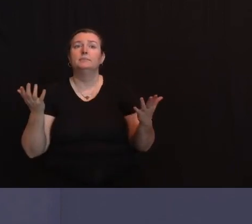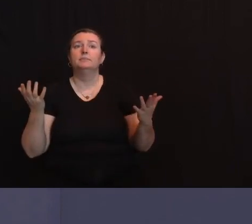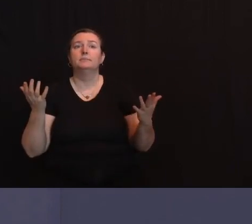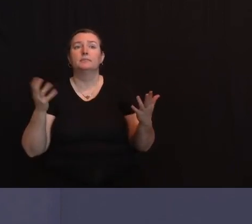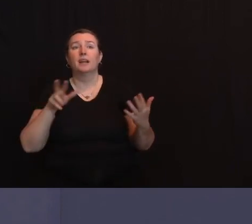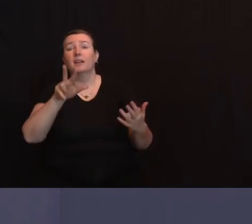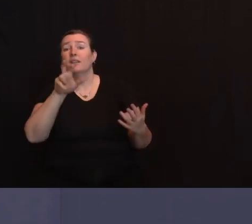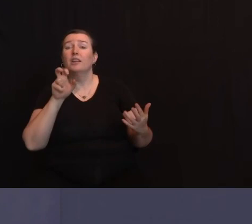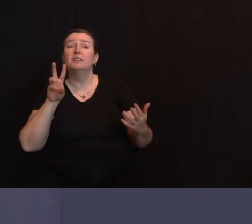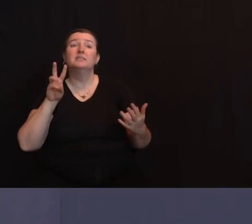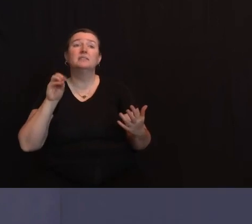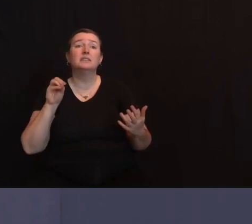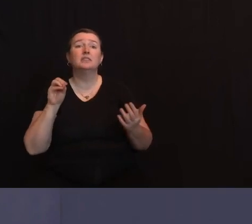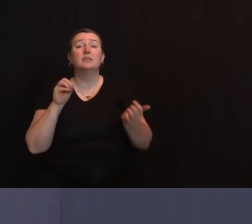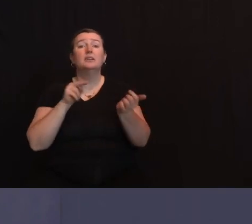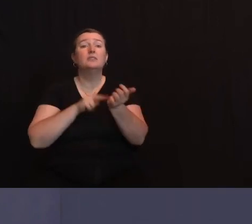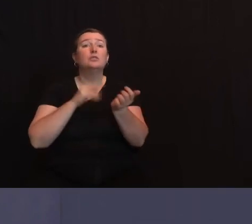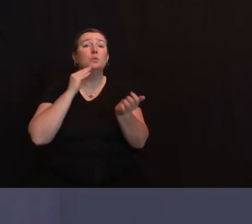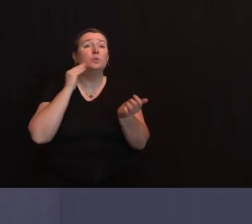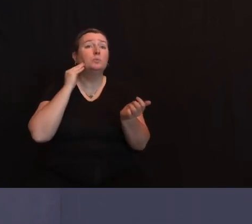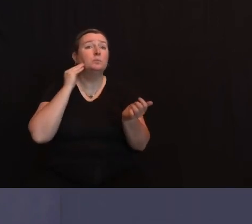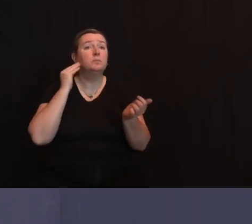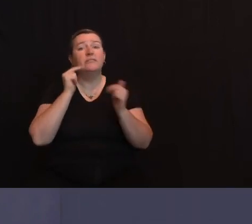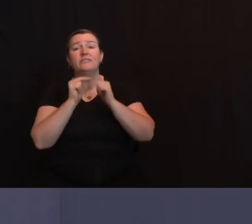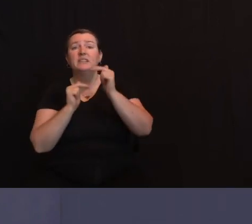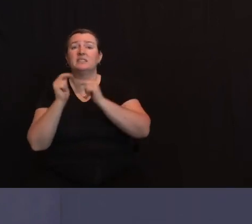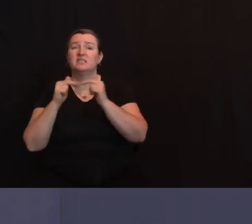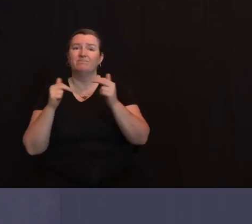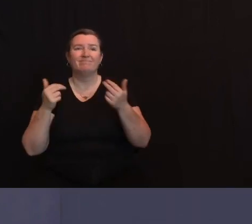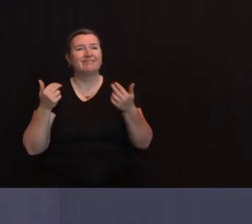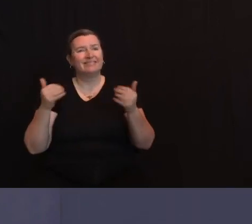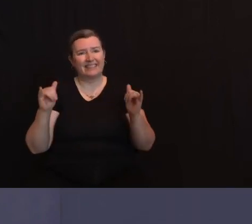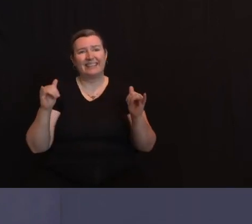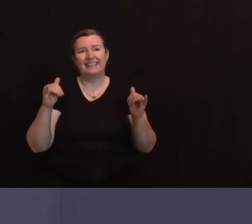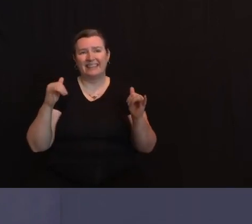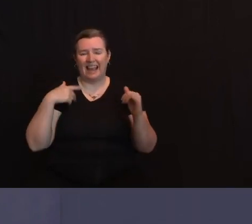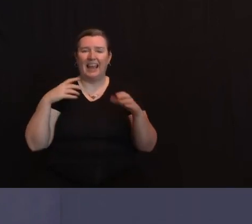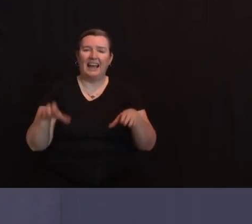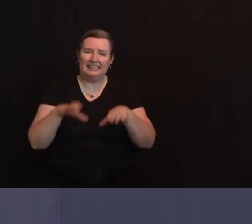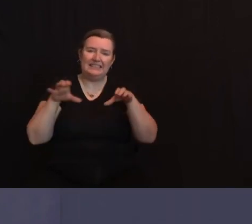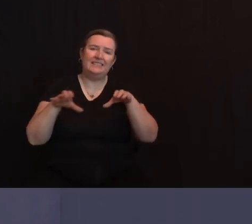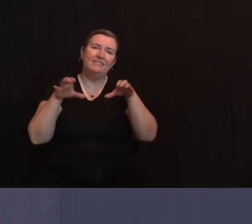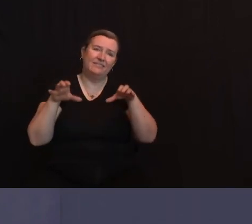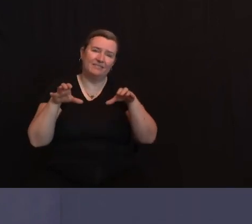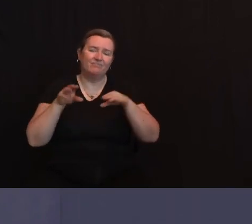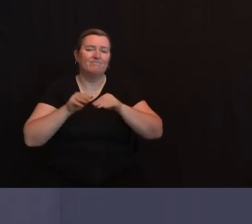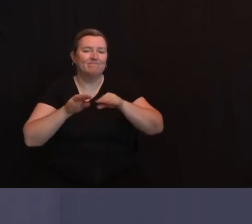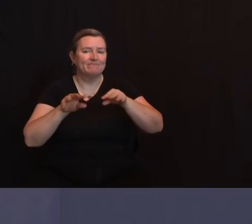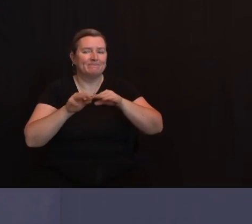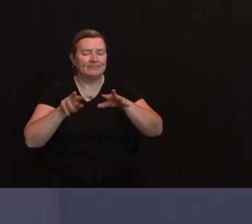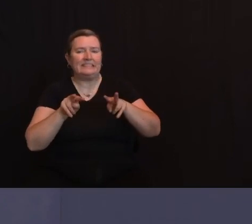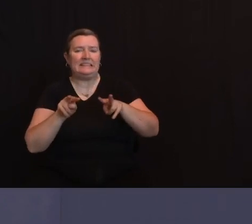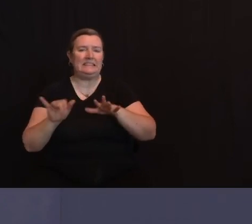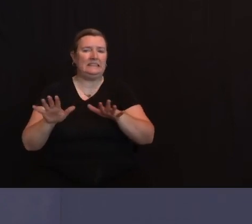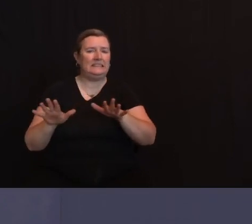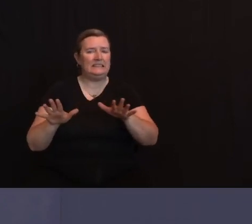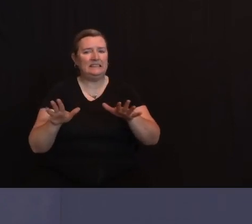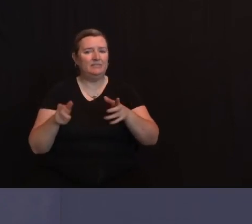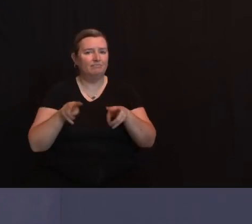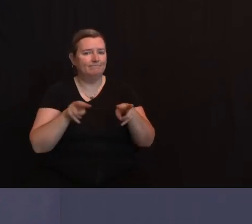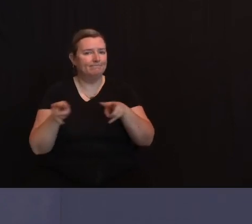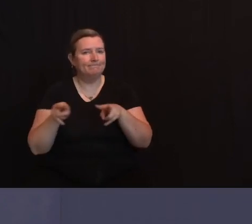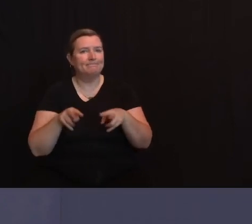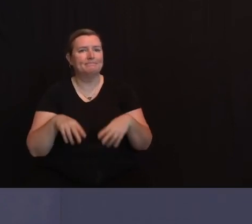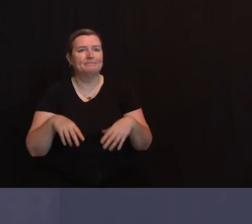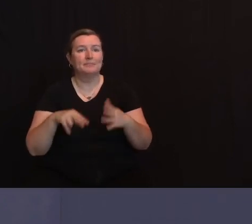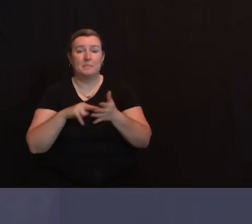360 facilities. An active outbreak is a new positive case. We need to keep the presence of the disease that is still